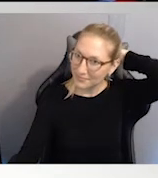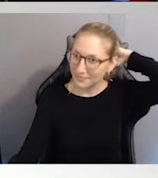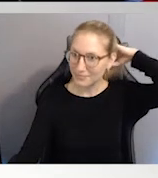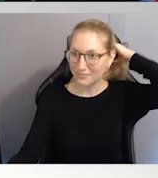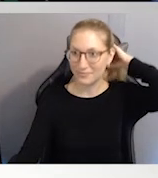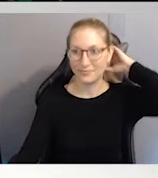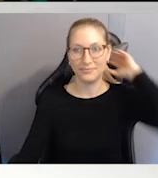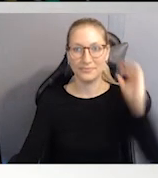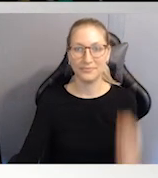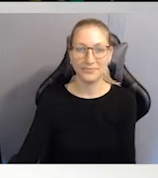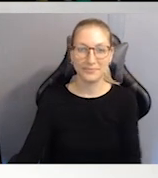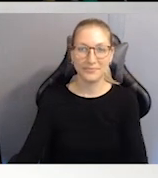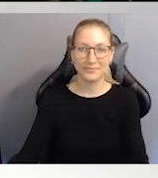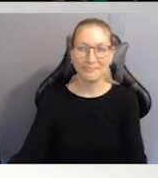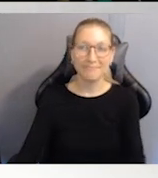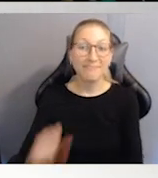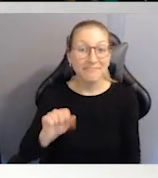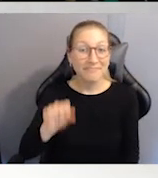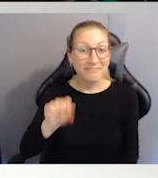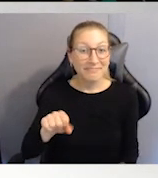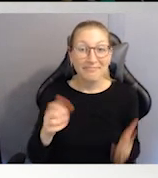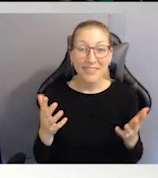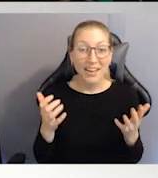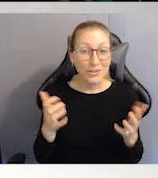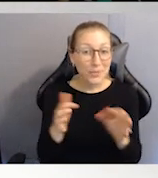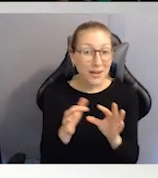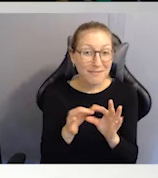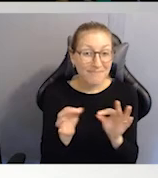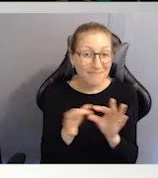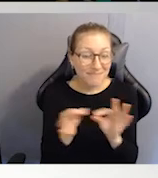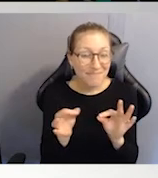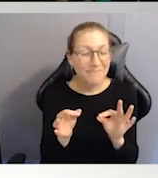Yeah, I too just want to say a few words.